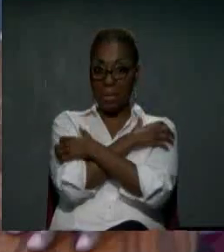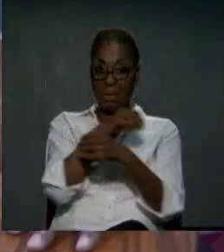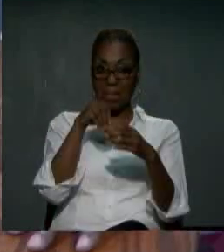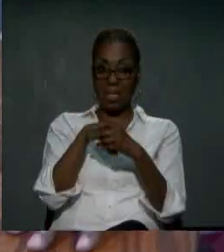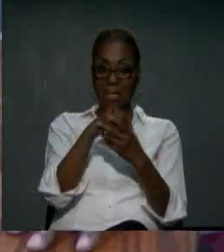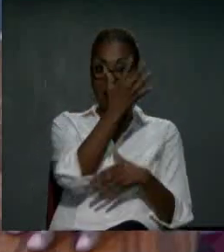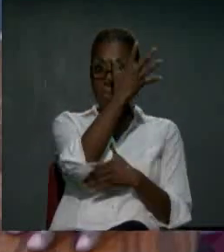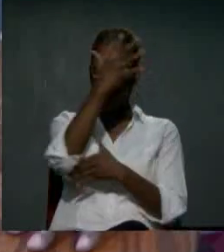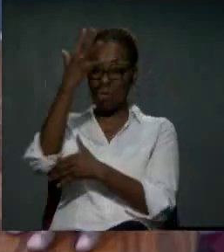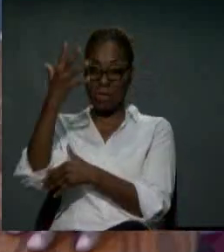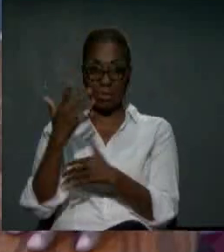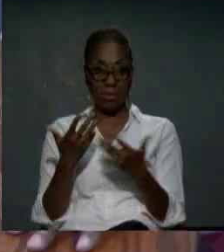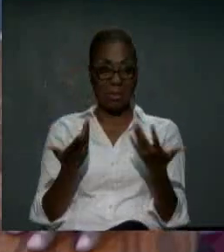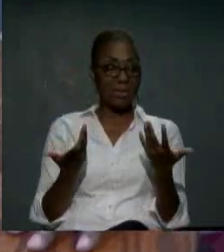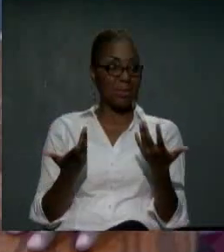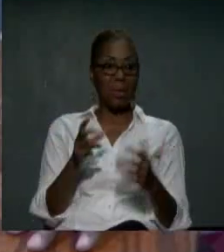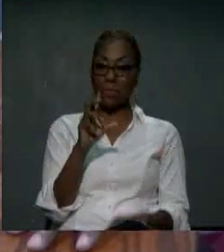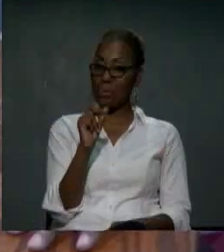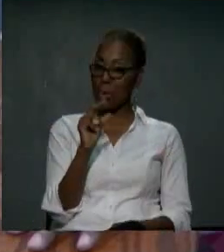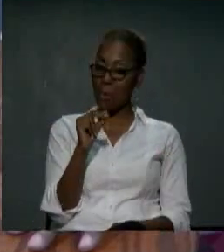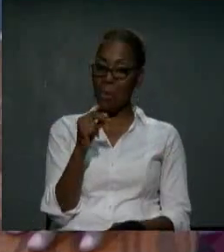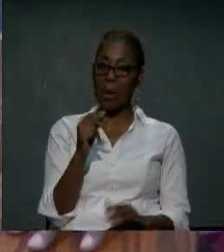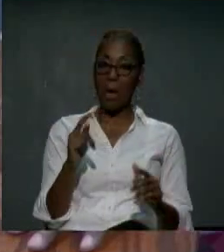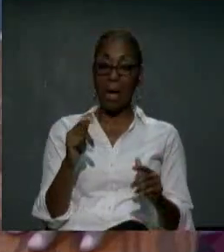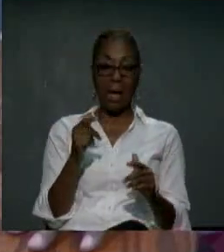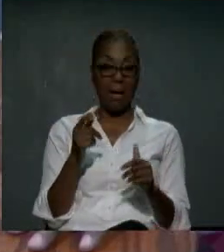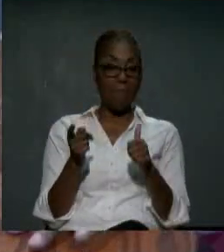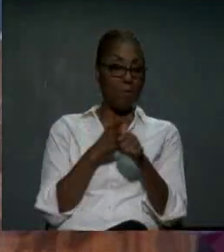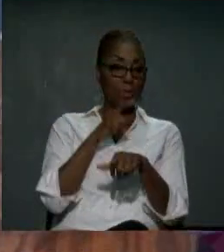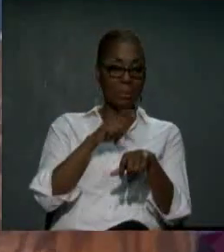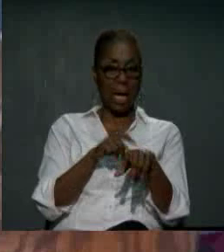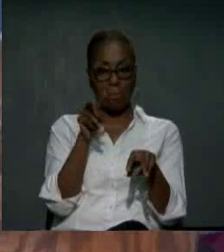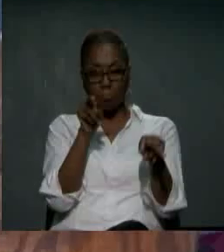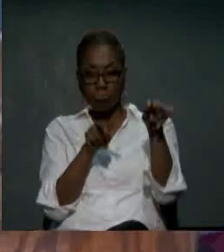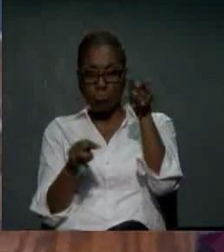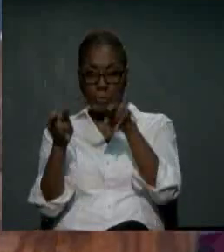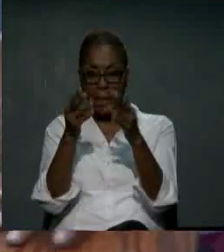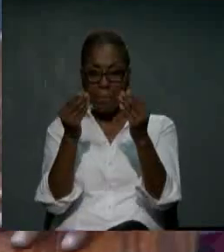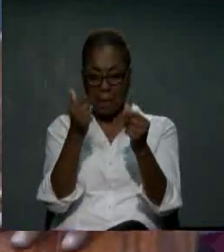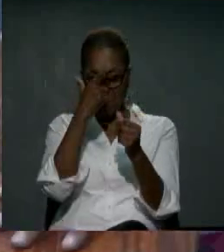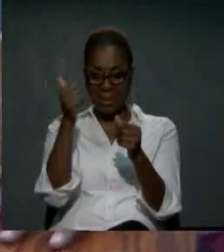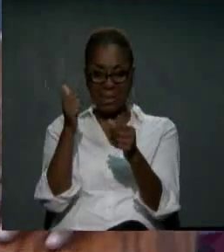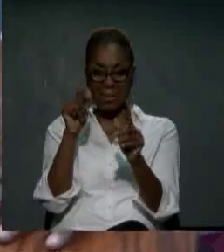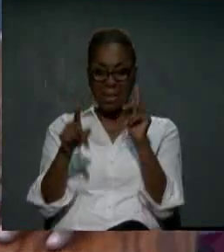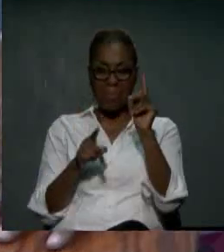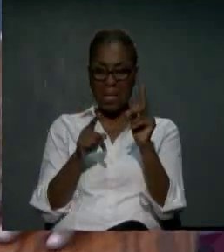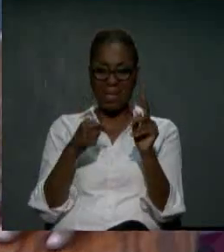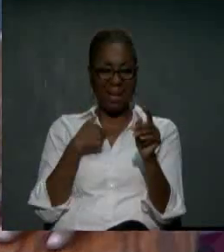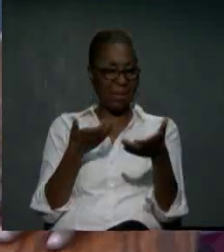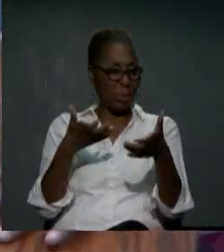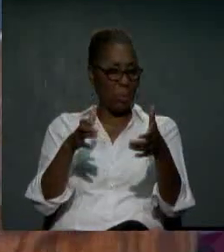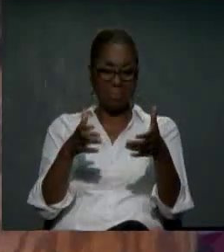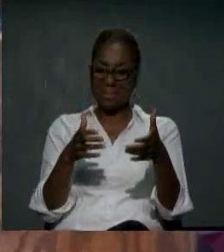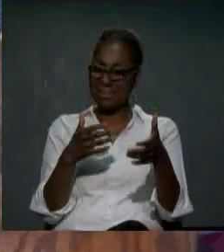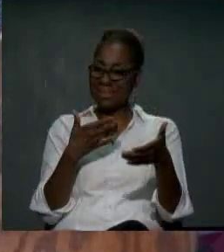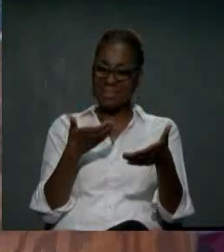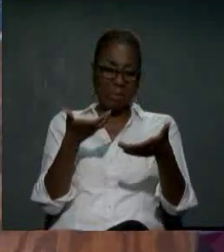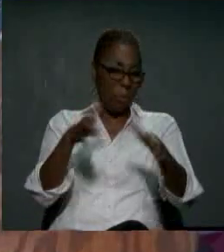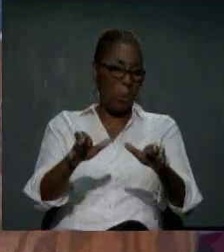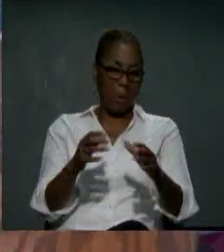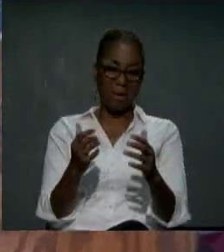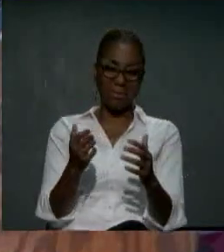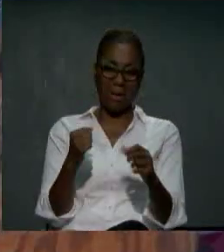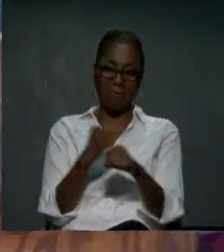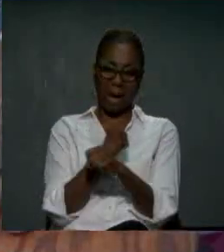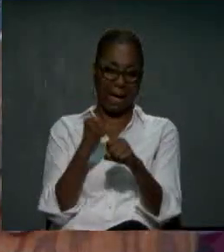woods. And no, I did not. When I first looked at the land, because those that know me know I don't like fights. I'd rather